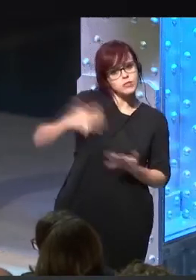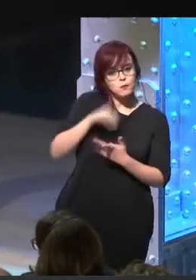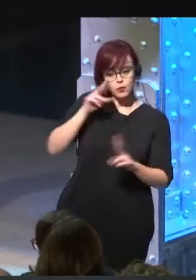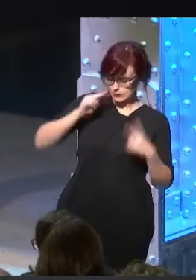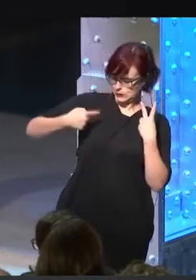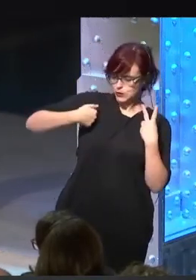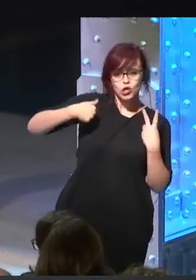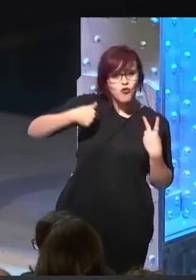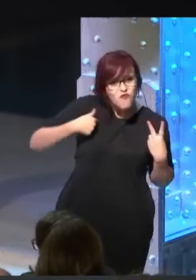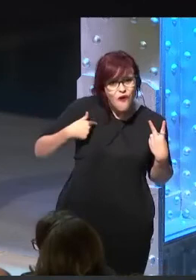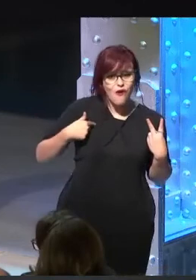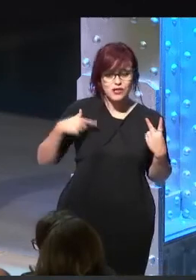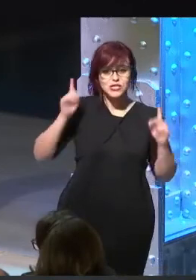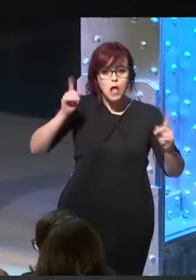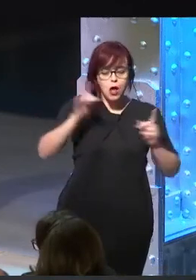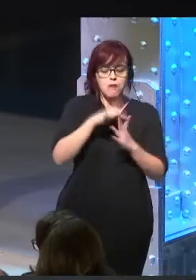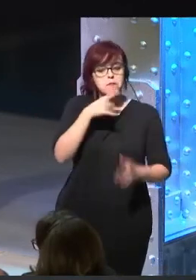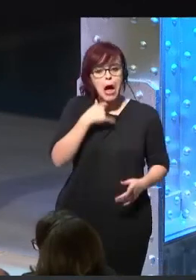thought there was a mistake.